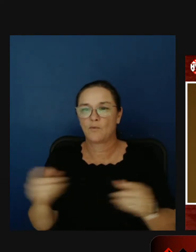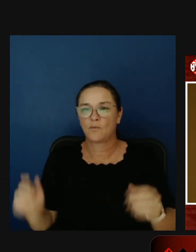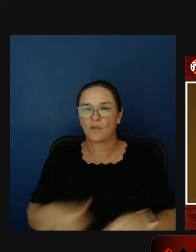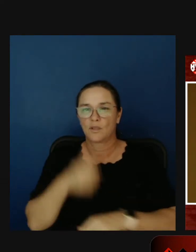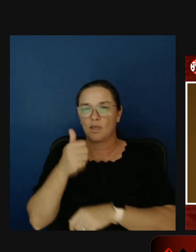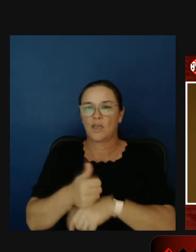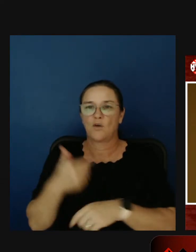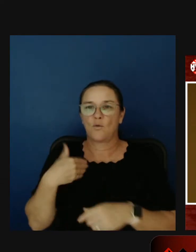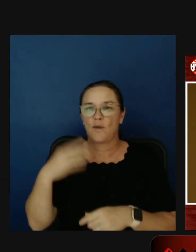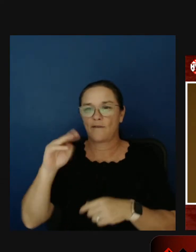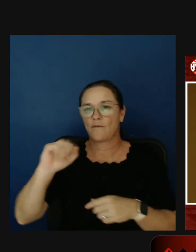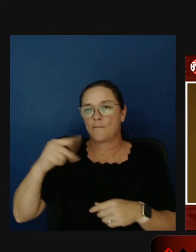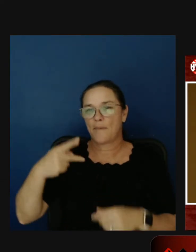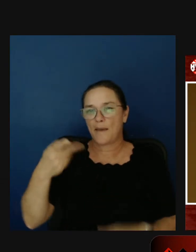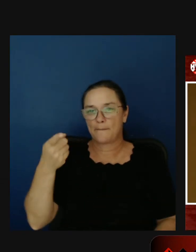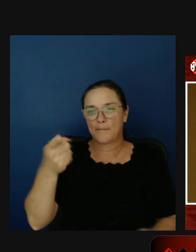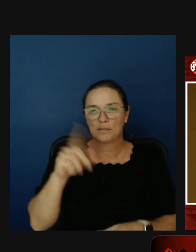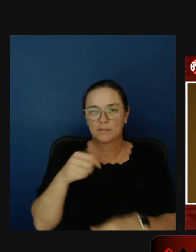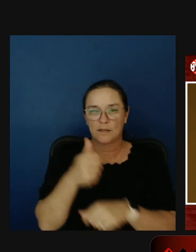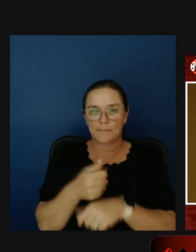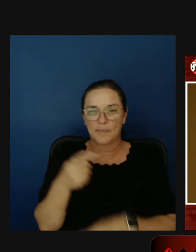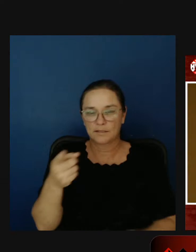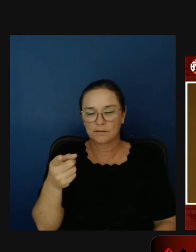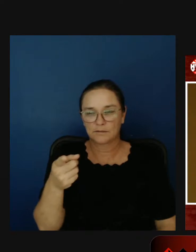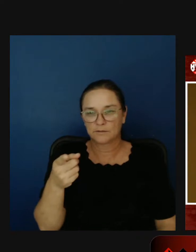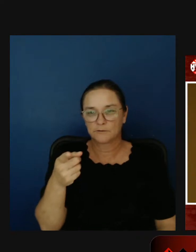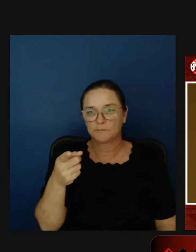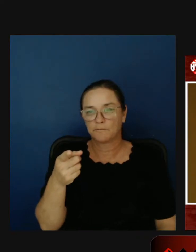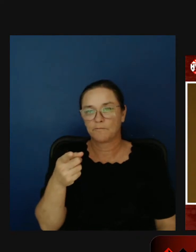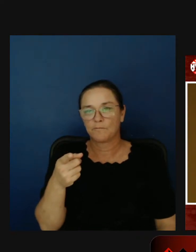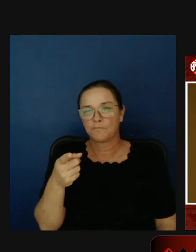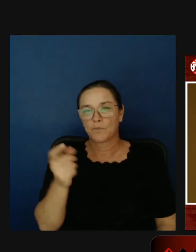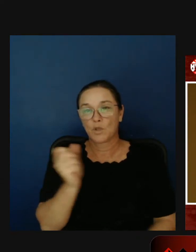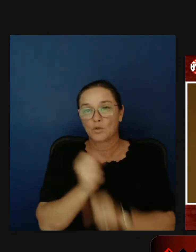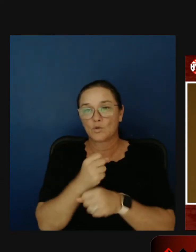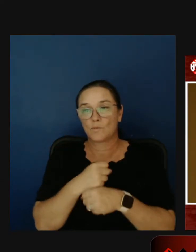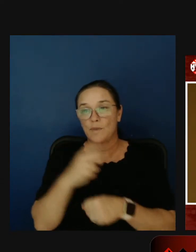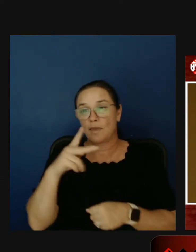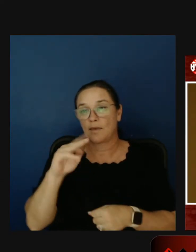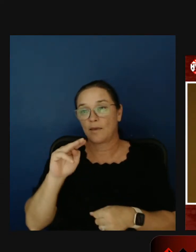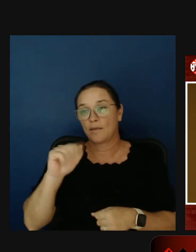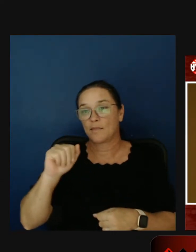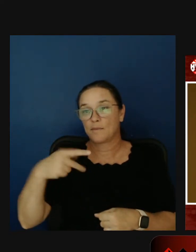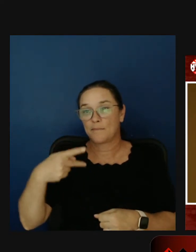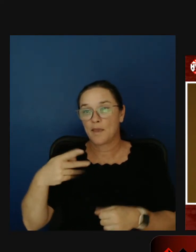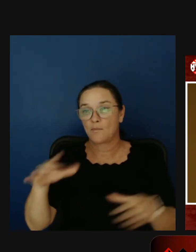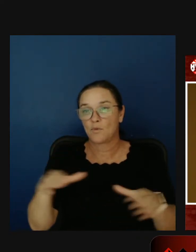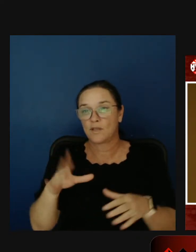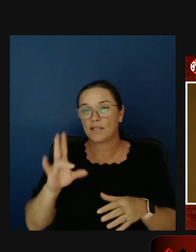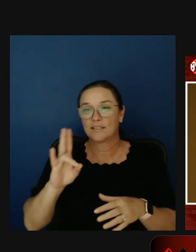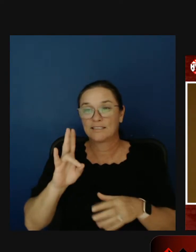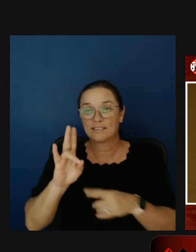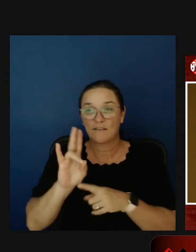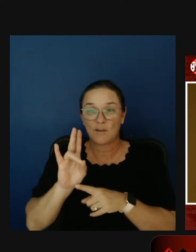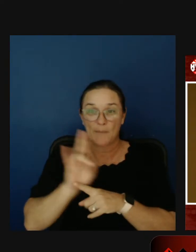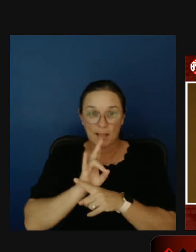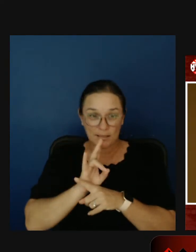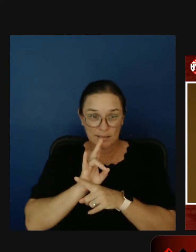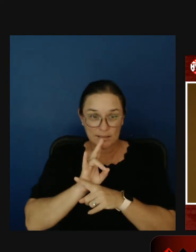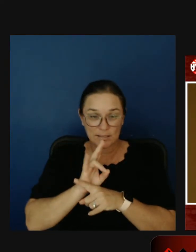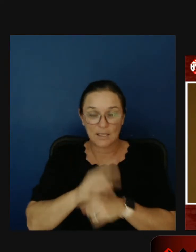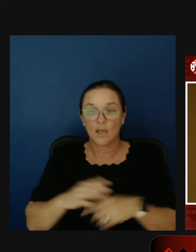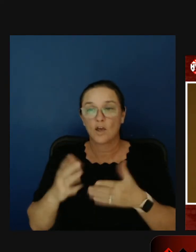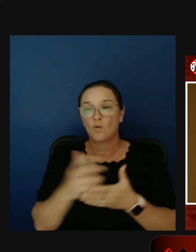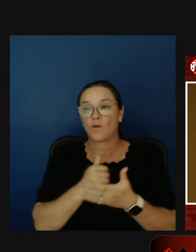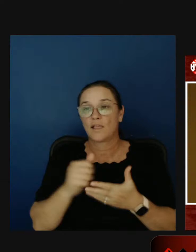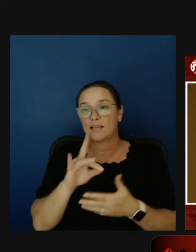map like this. So to compile this map, we did 7 months in the field. We collected 800